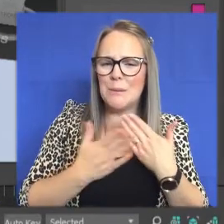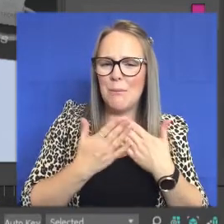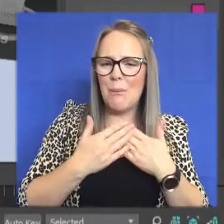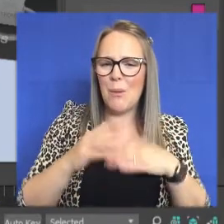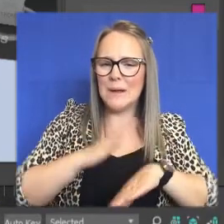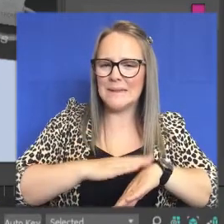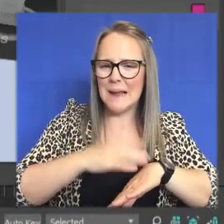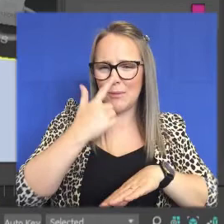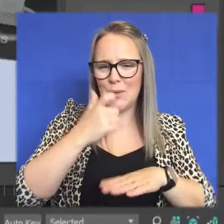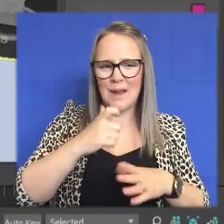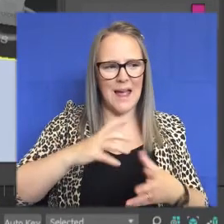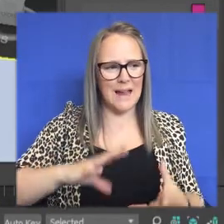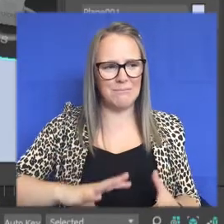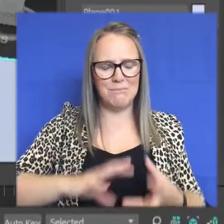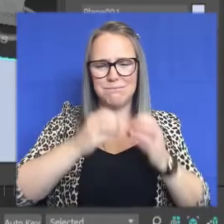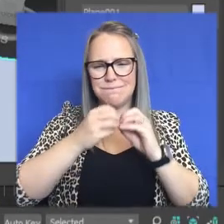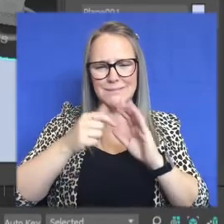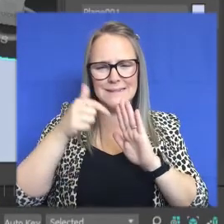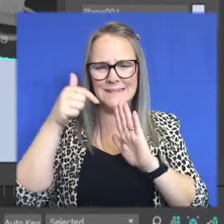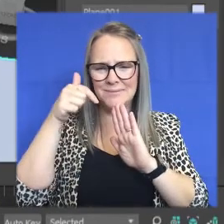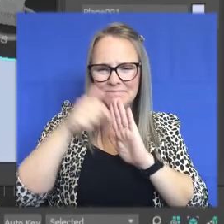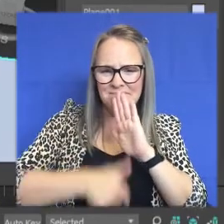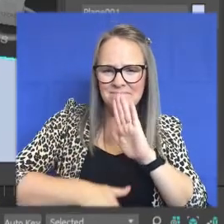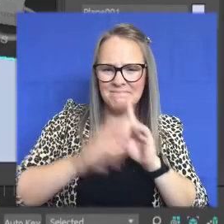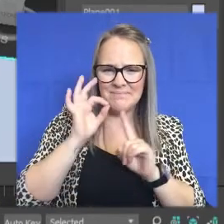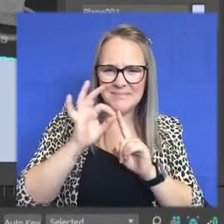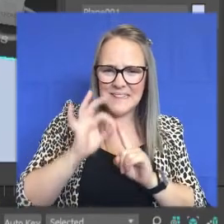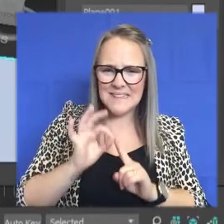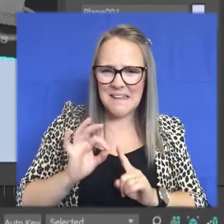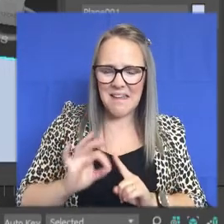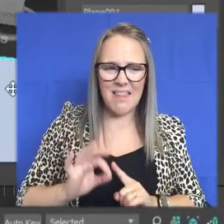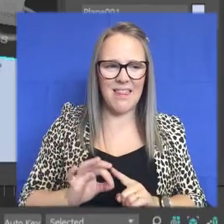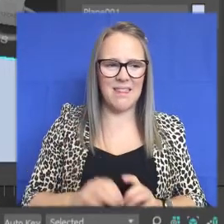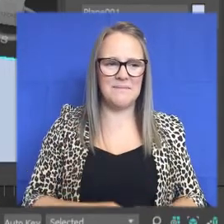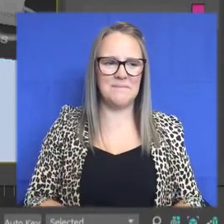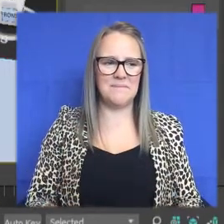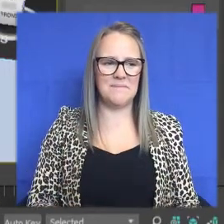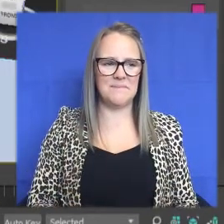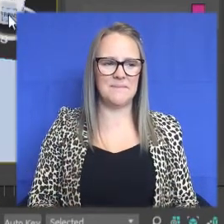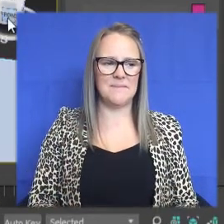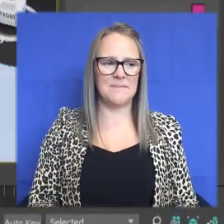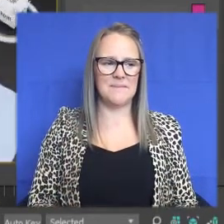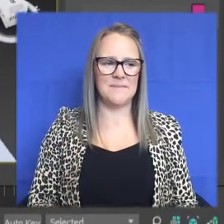can go down in a bit more detail and start pulling it up